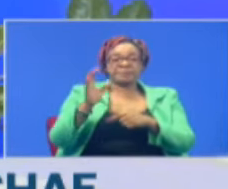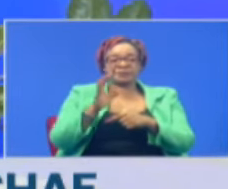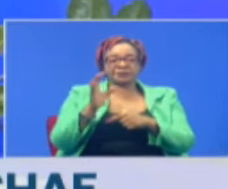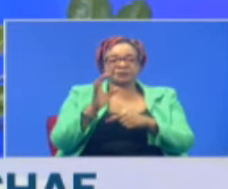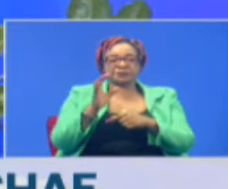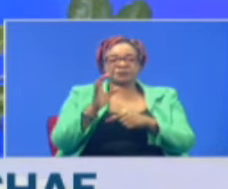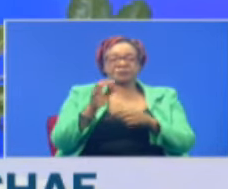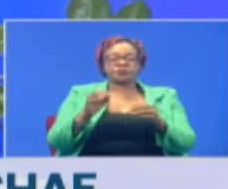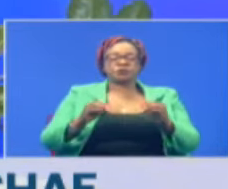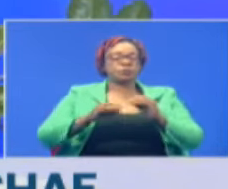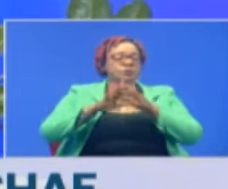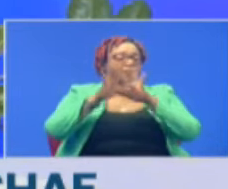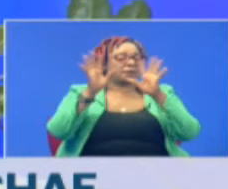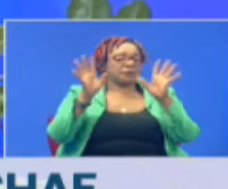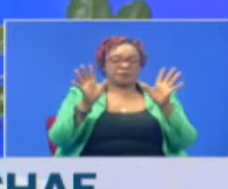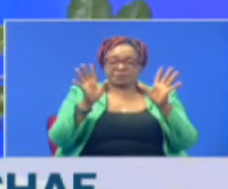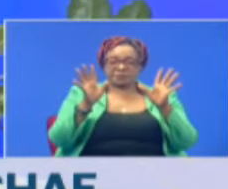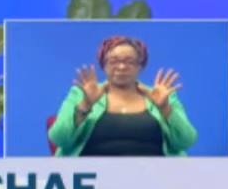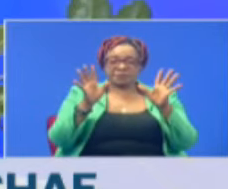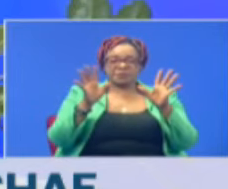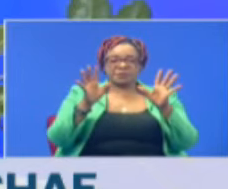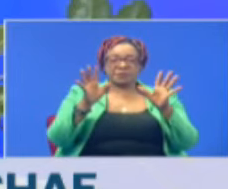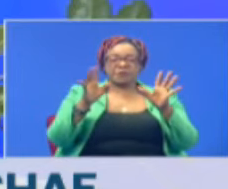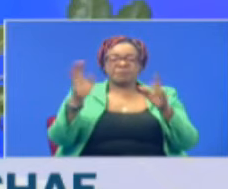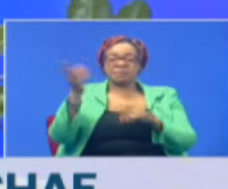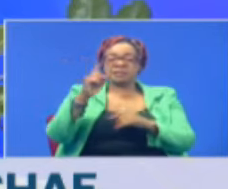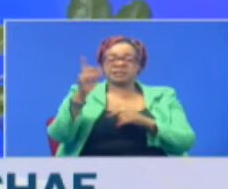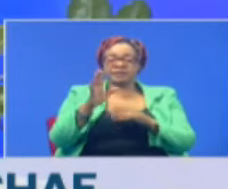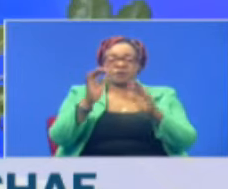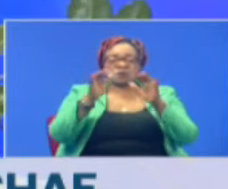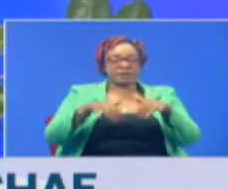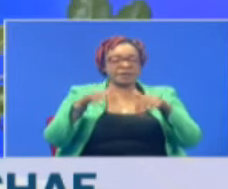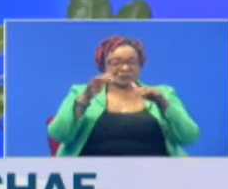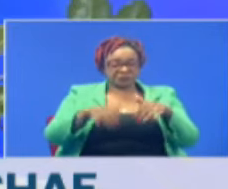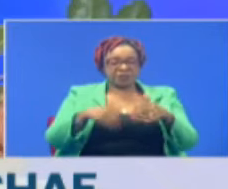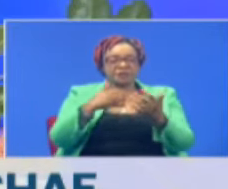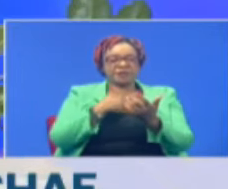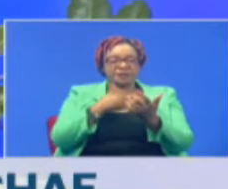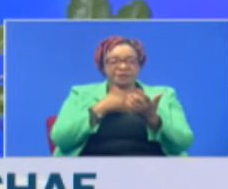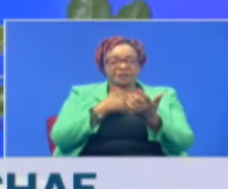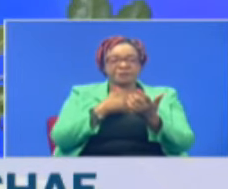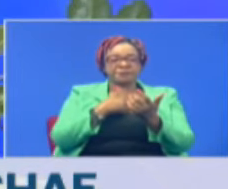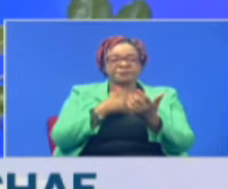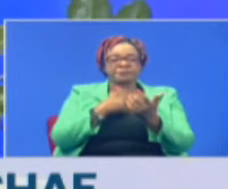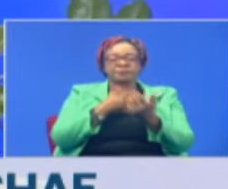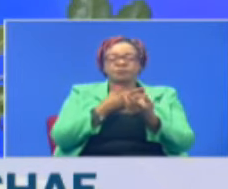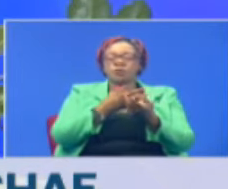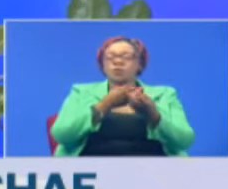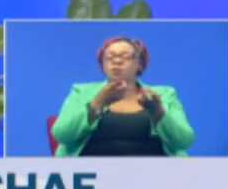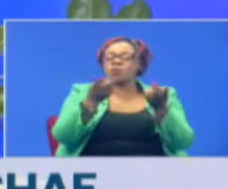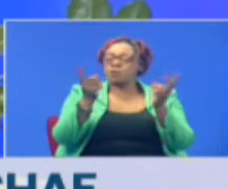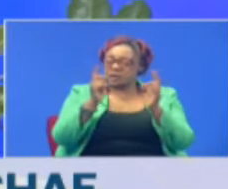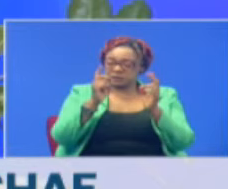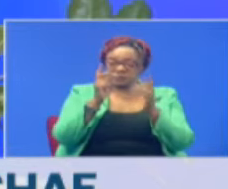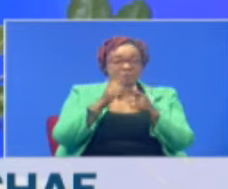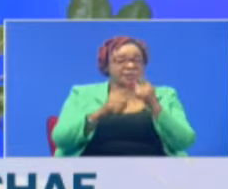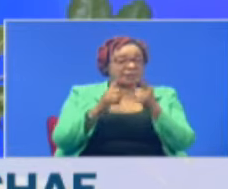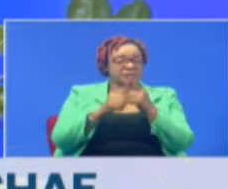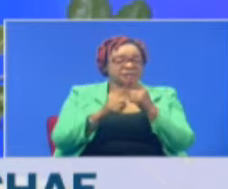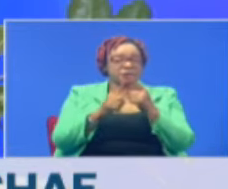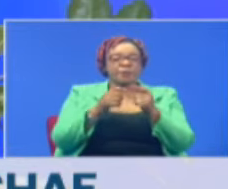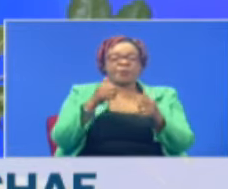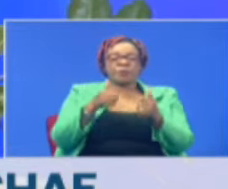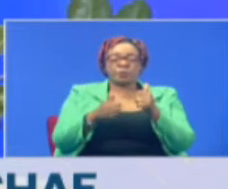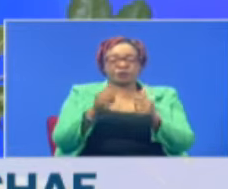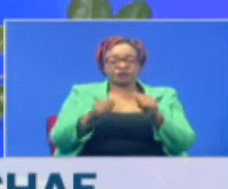so clear that although he was Minister for Agriculture, he had that all-round experience which the